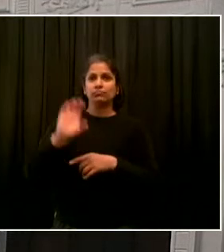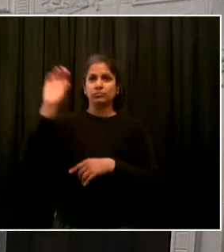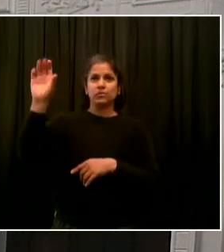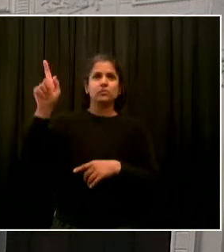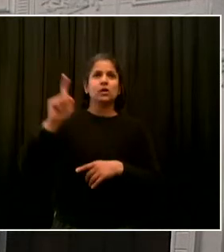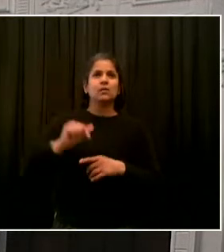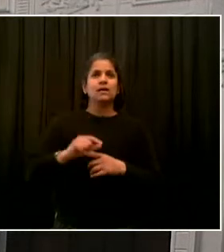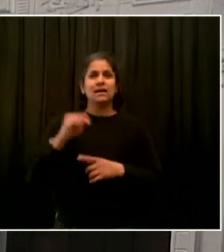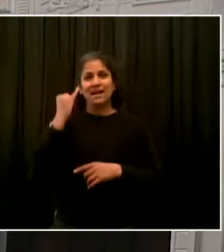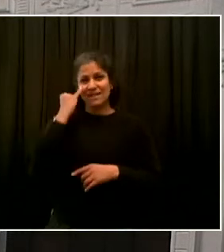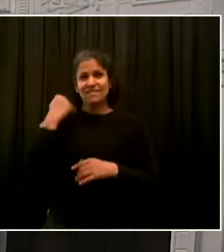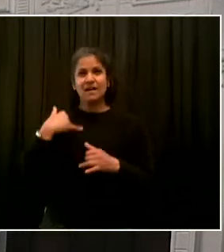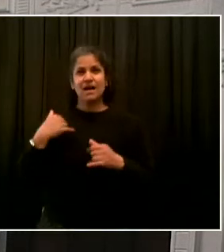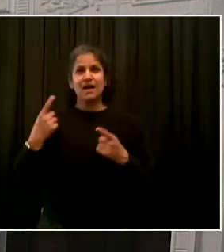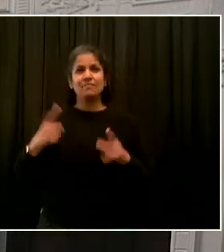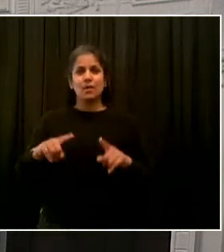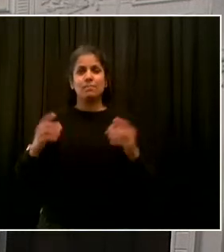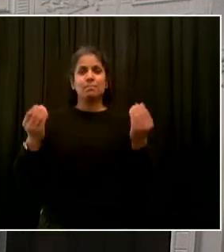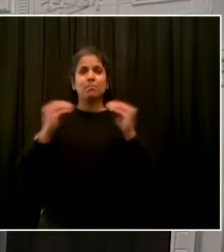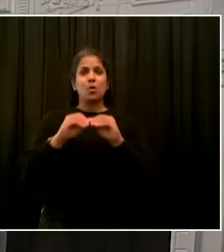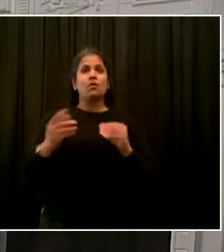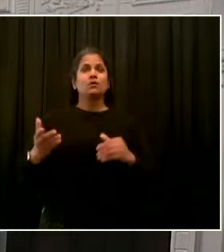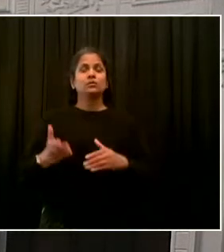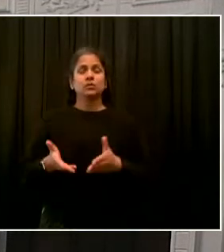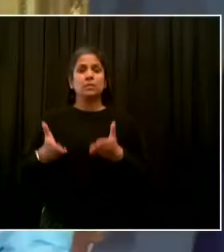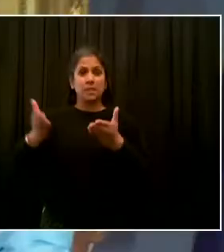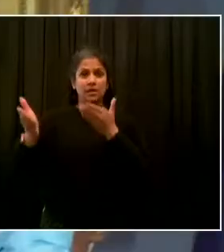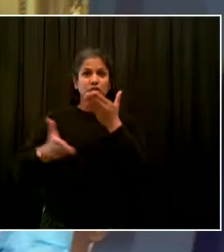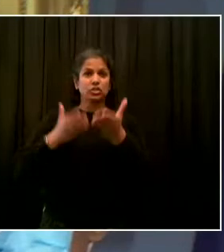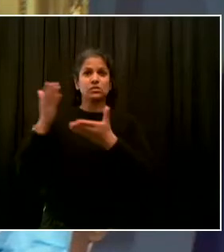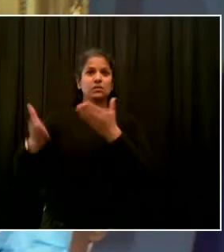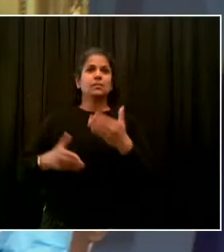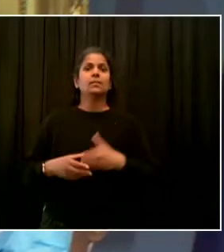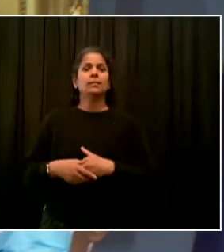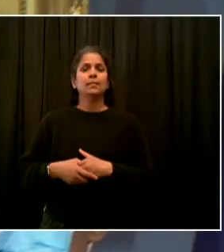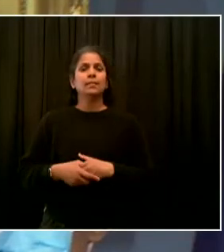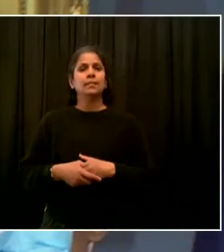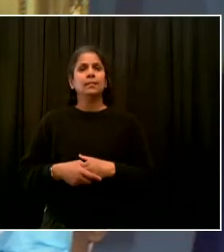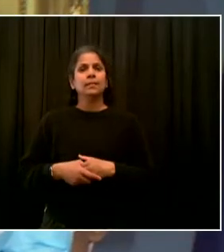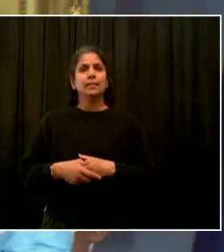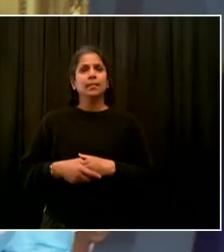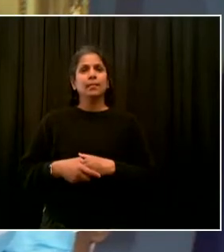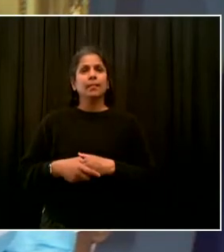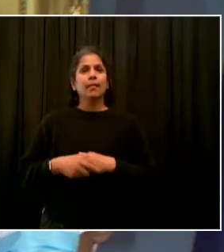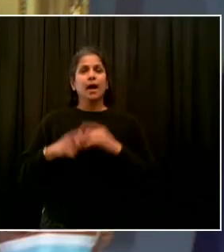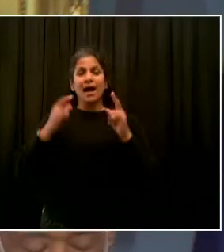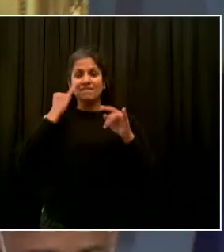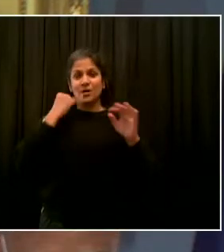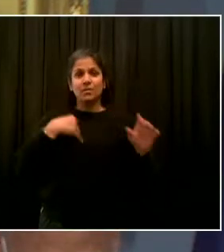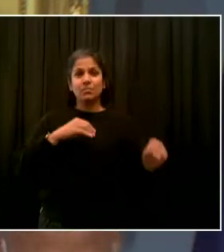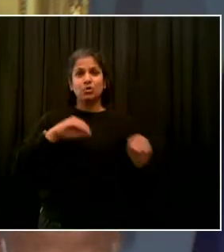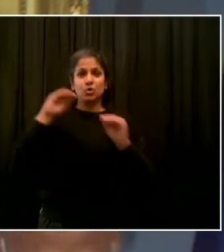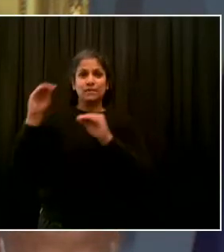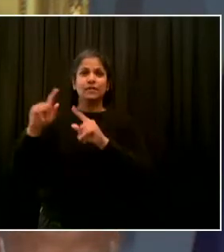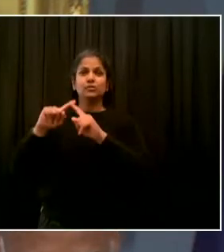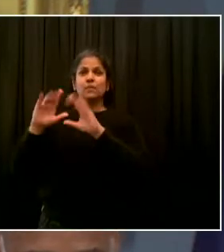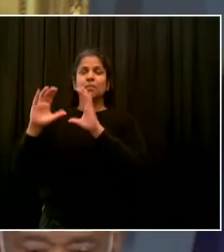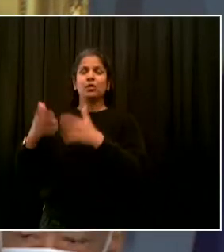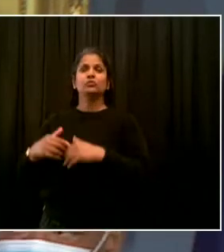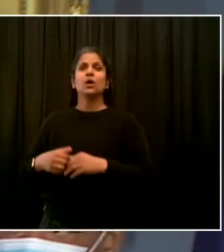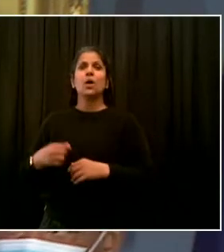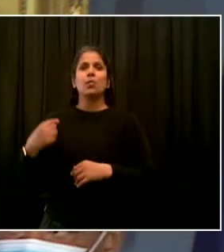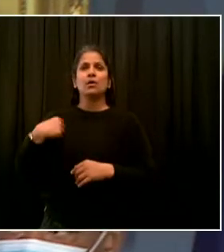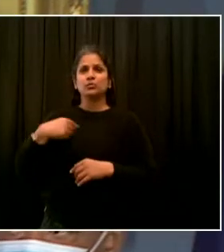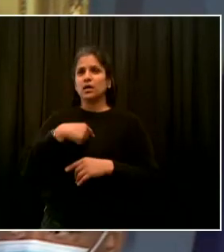even mandates might come back if we move into that higher category? We're making these recommendations now for New Yorkers to not only